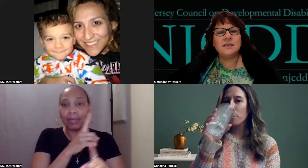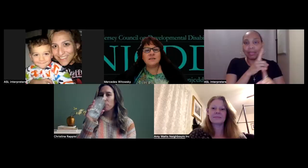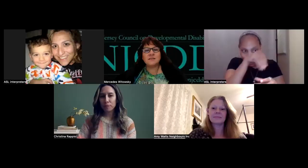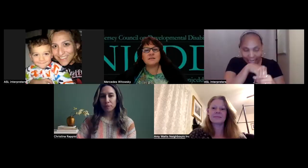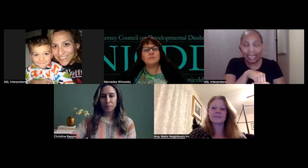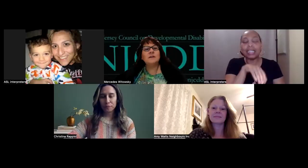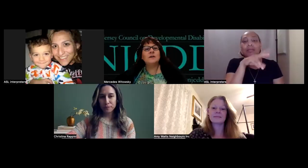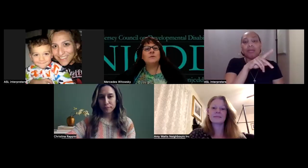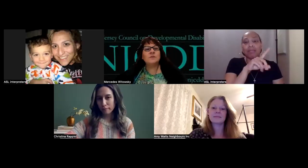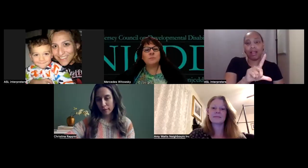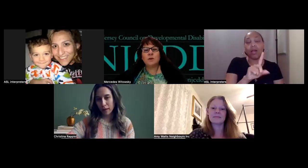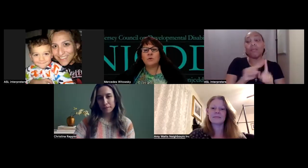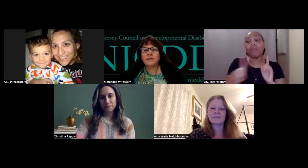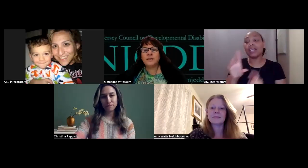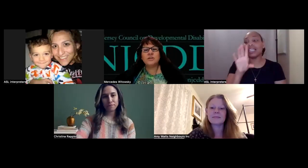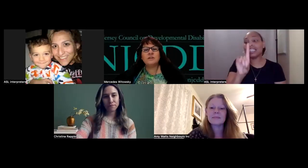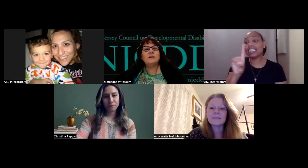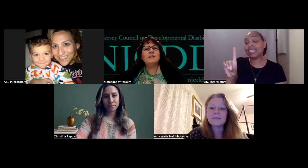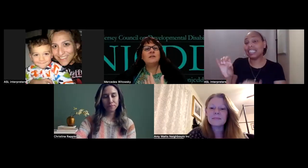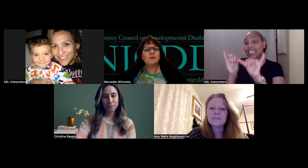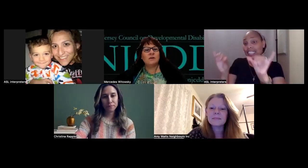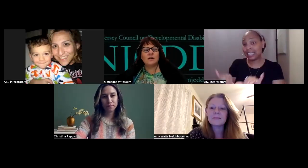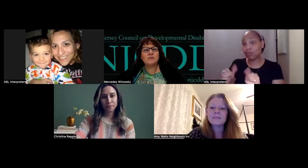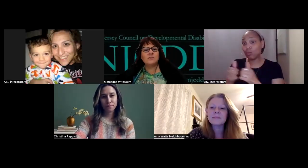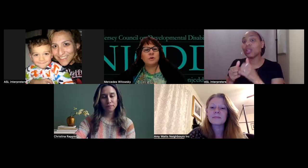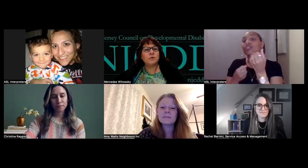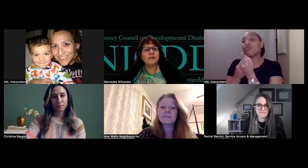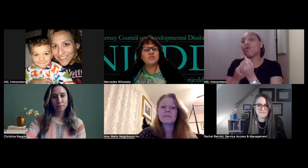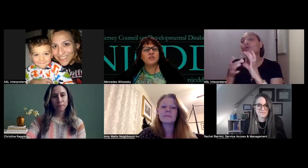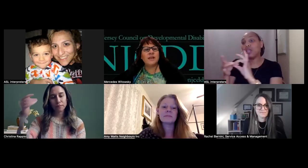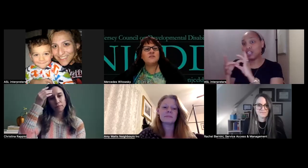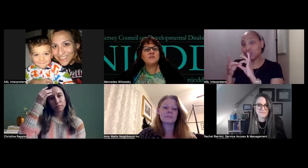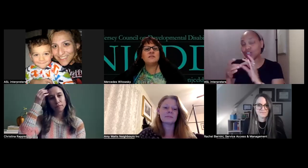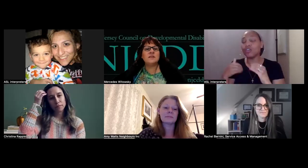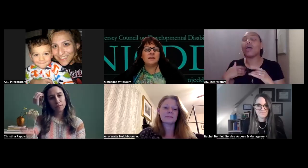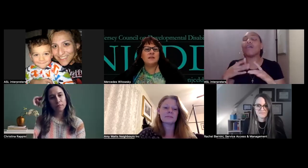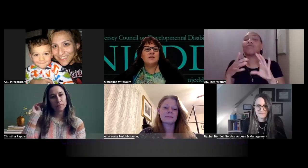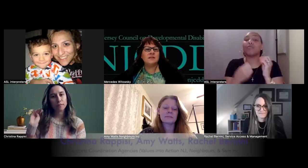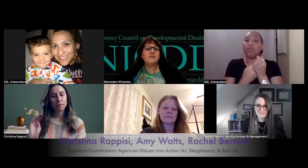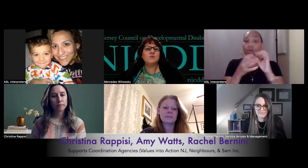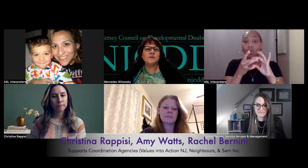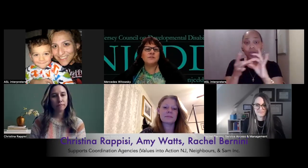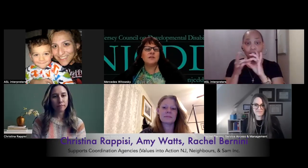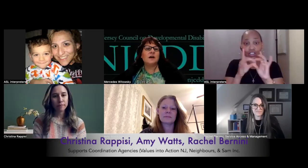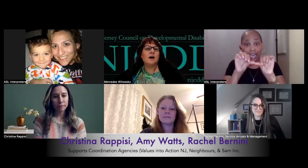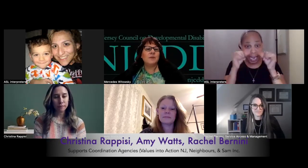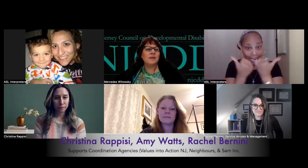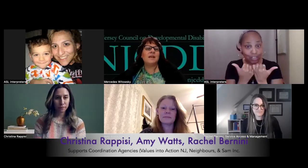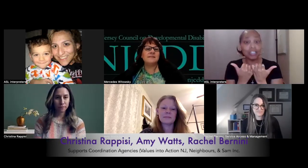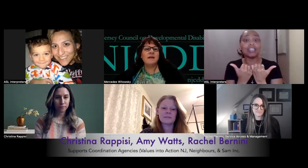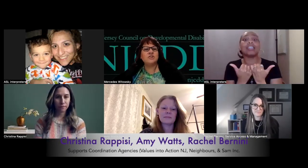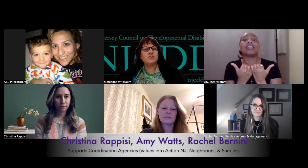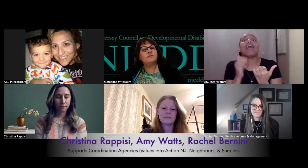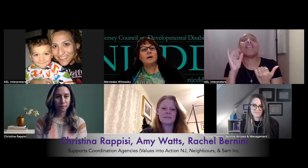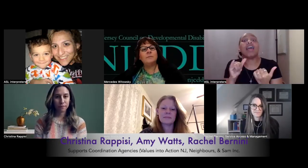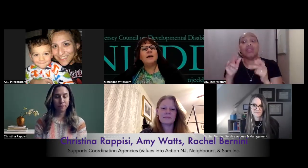DDD system with support coordination, there are support coordination agencies that individuals, um, can make